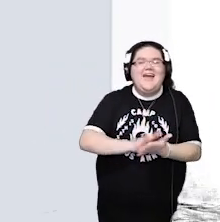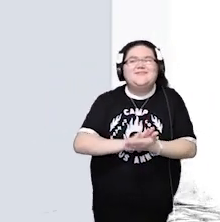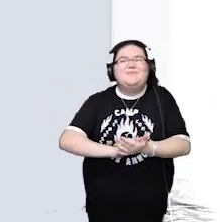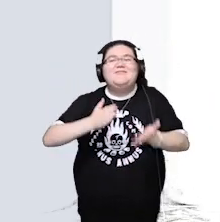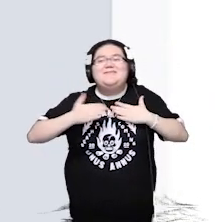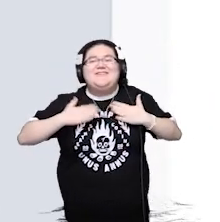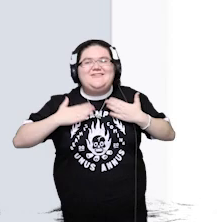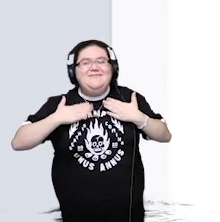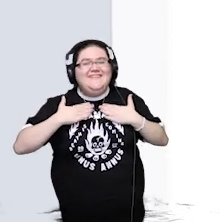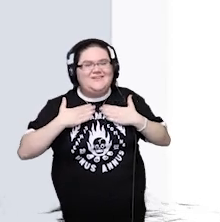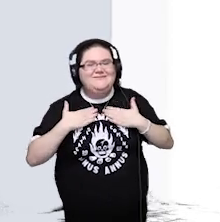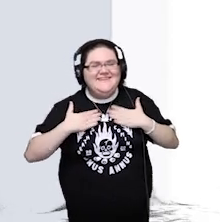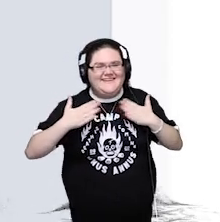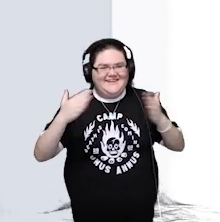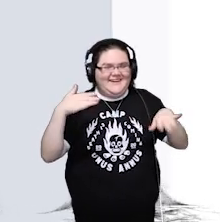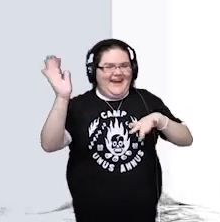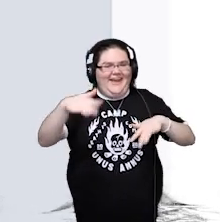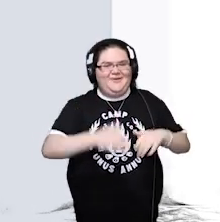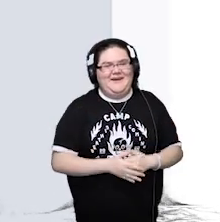than the UK.